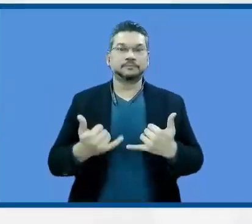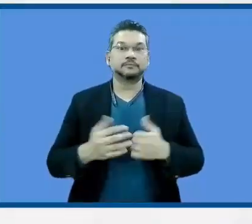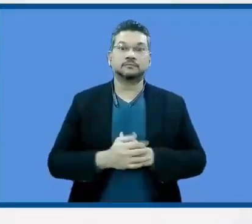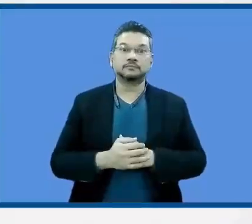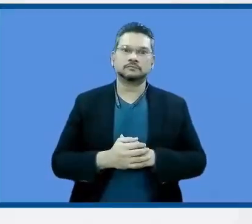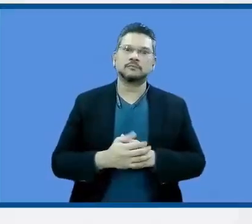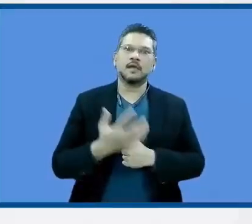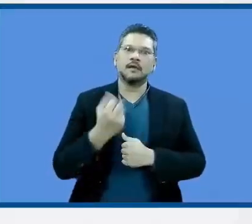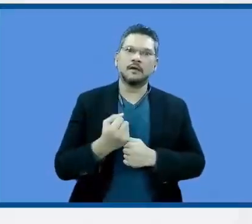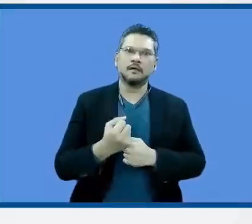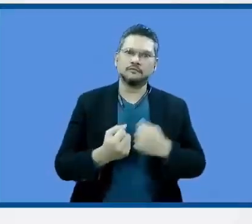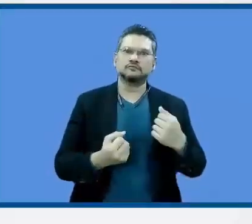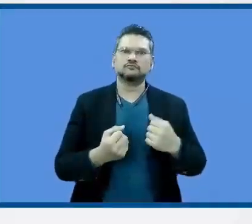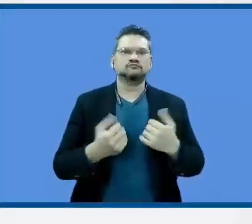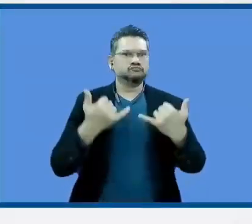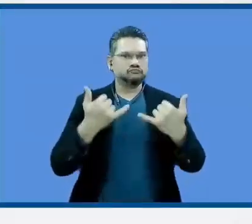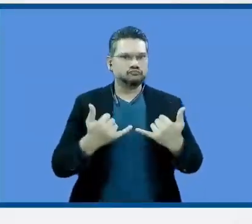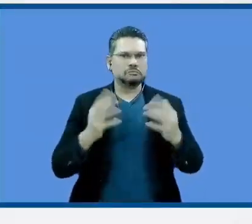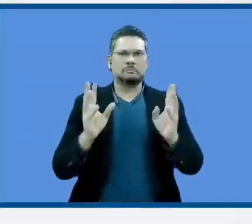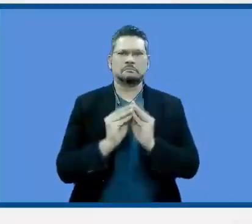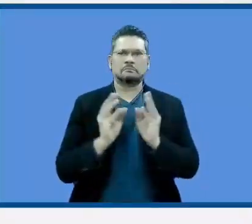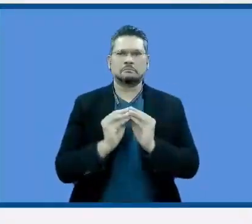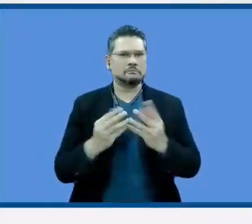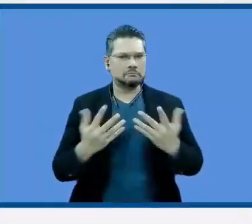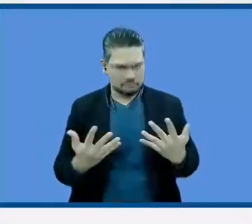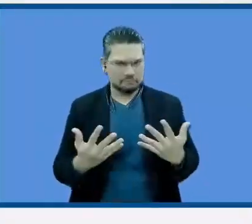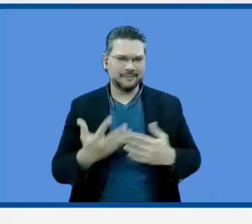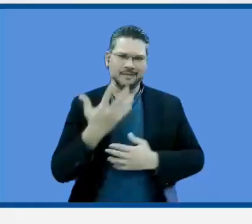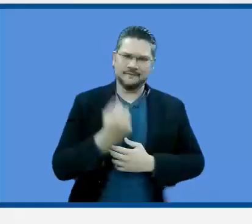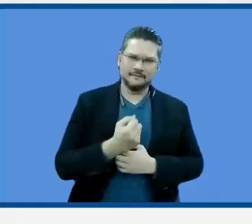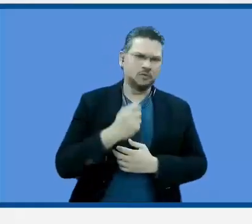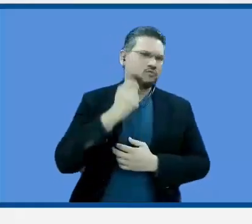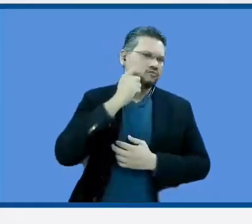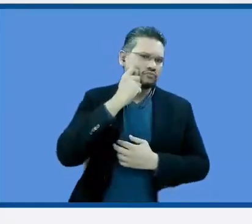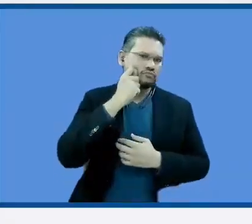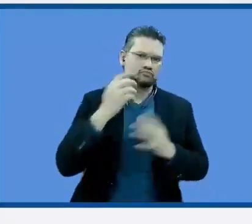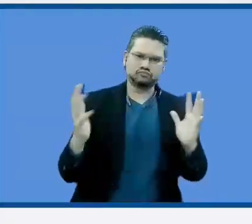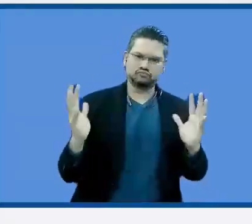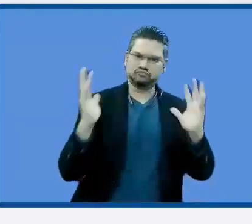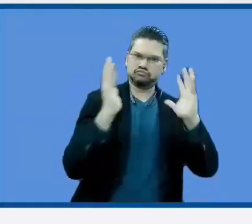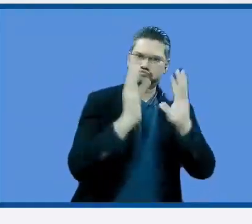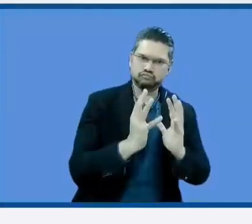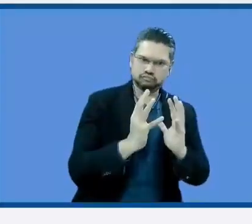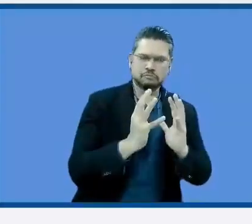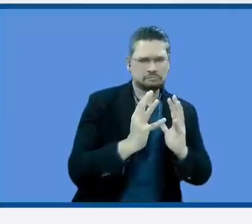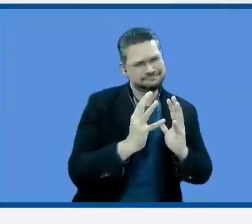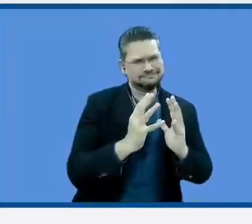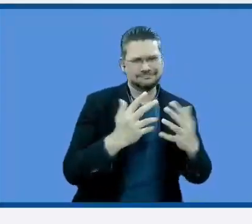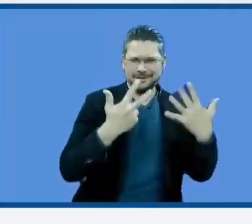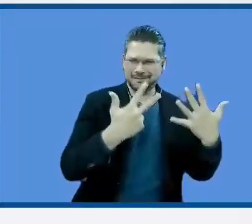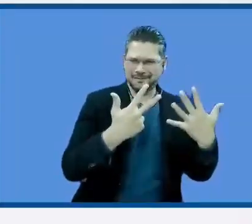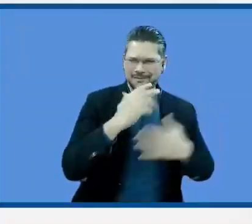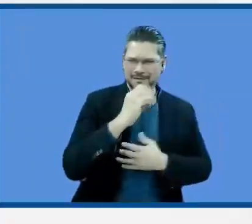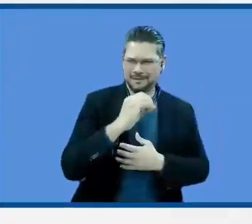mode, which means that besides the public present here, more than 800 people, there are many people that